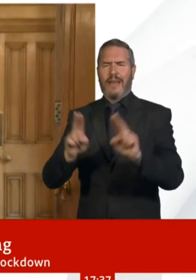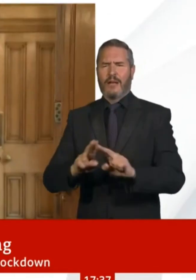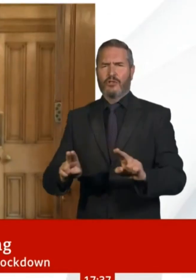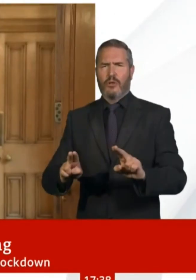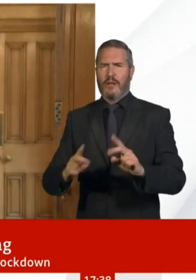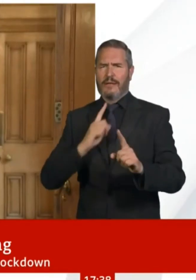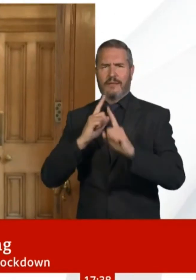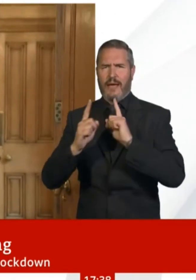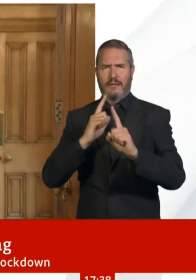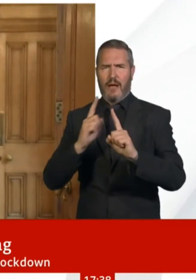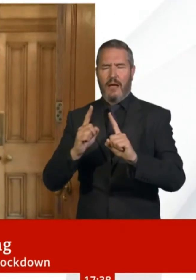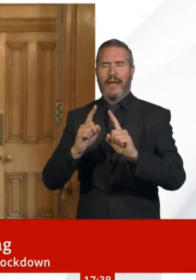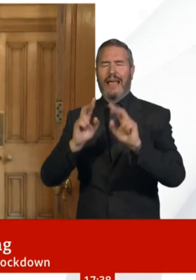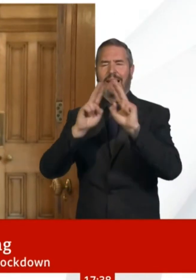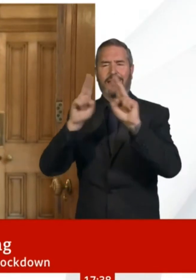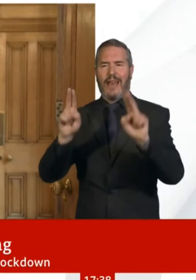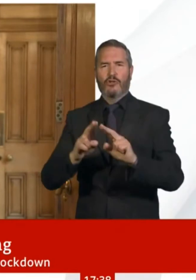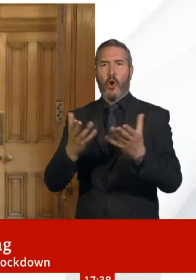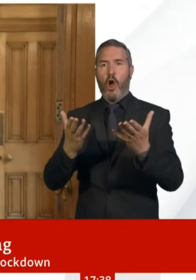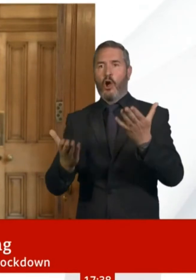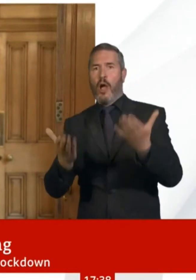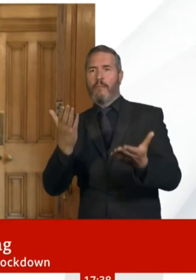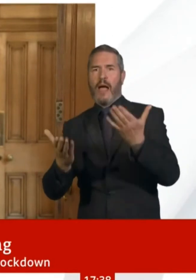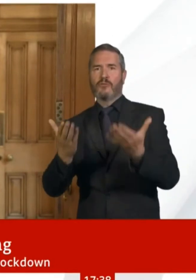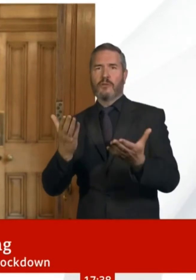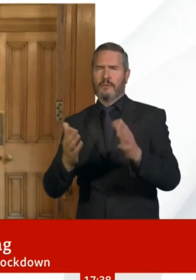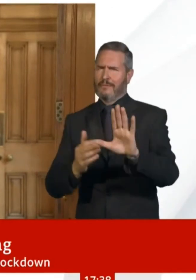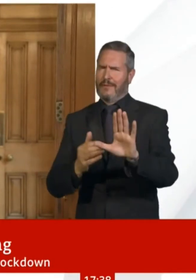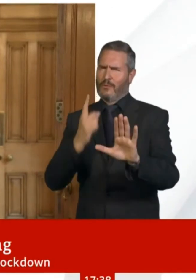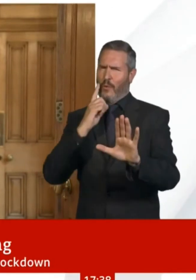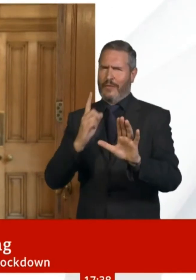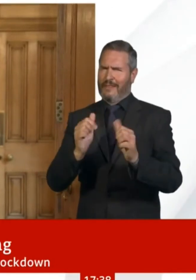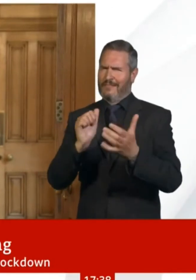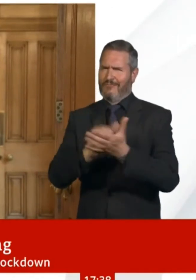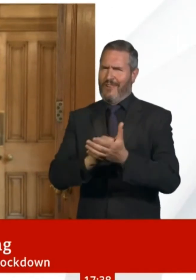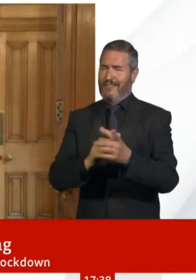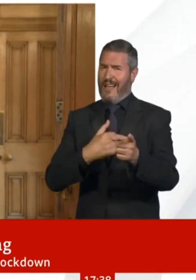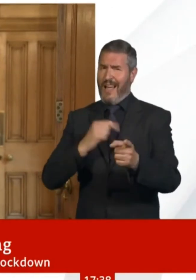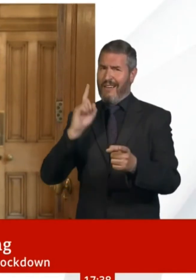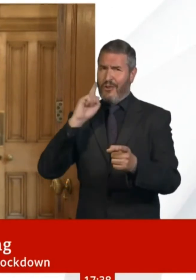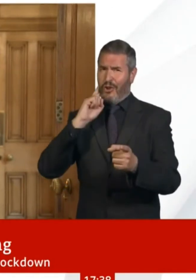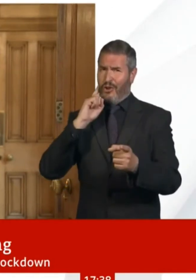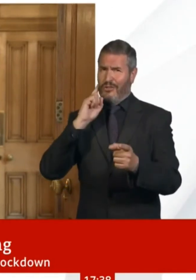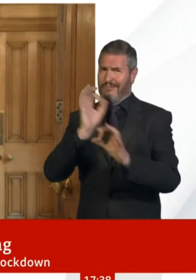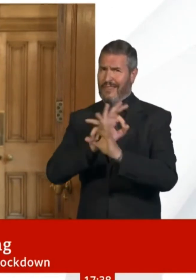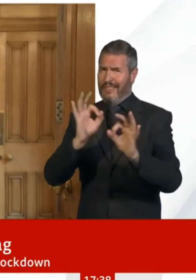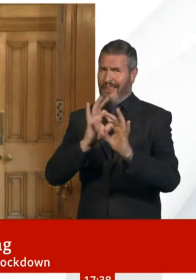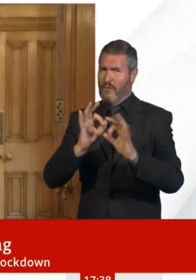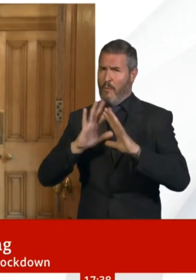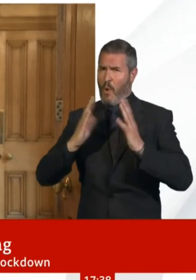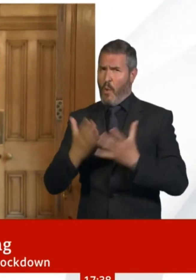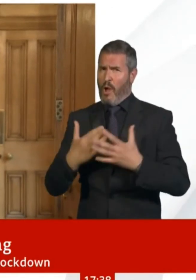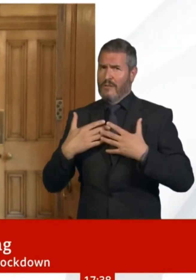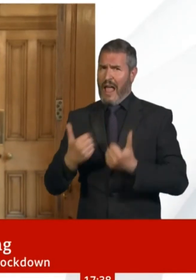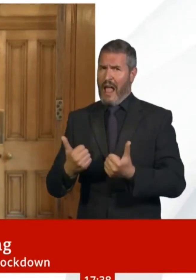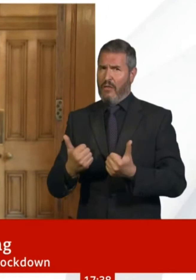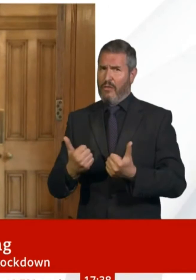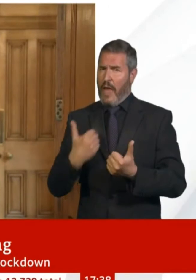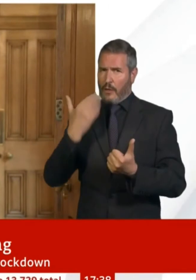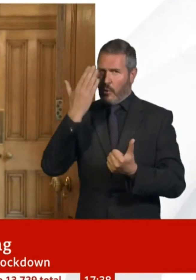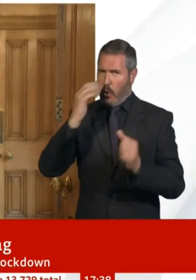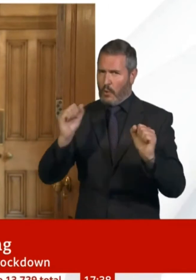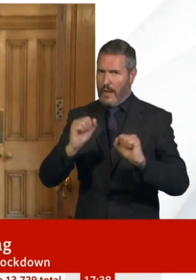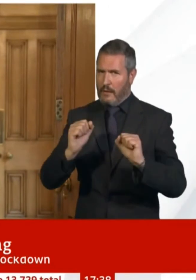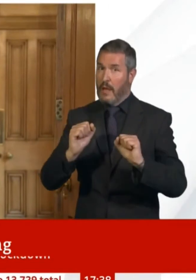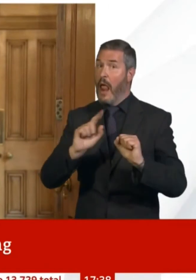some of it, which shows the international comparisons would bear that out. But I haven't heard and seen the direct comments, so I'll pass judgment for the moment